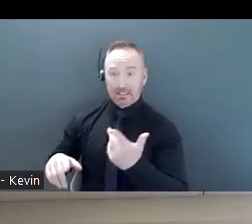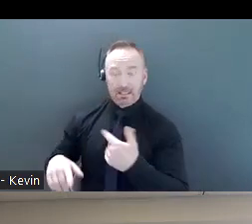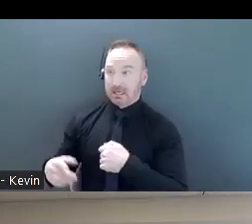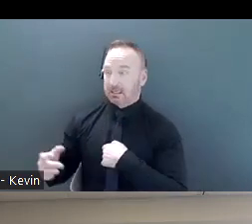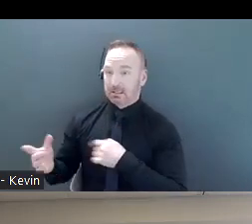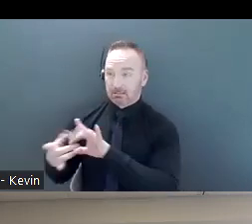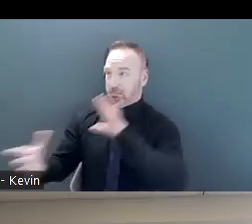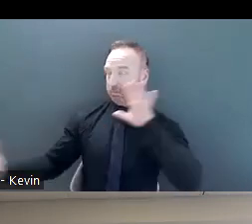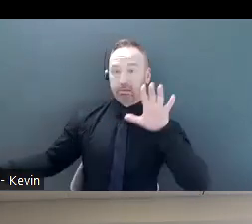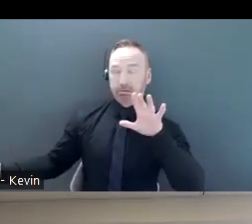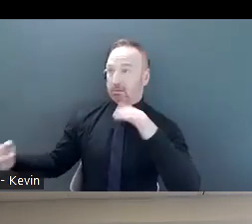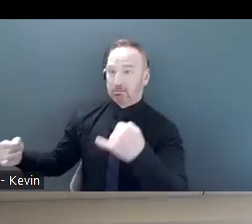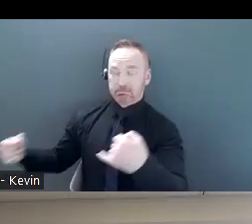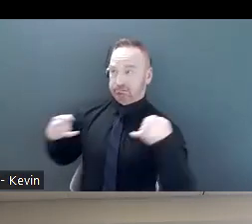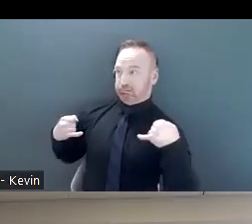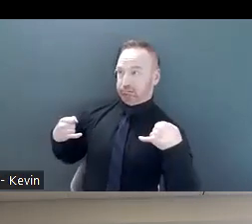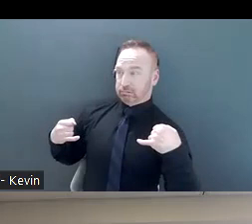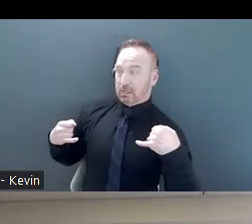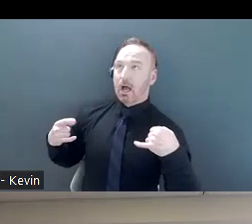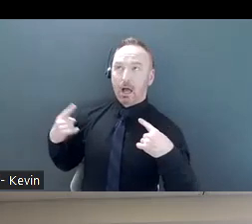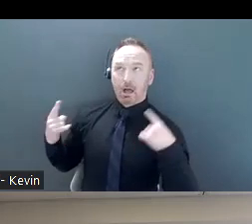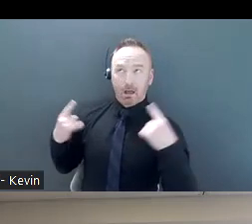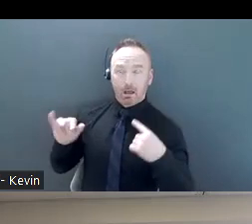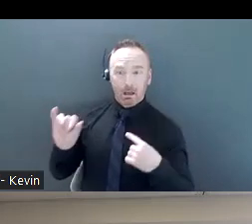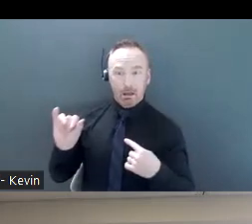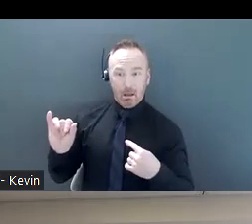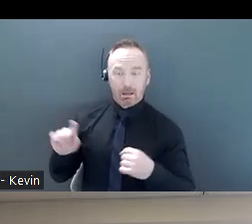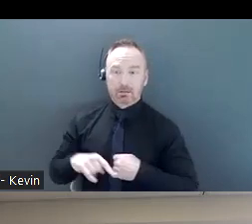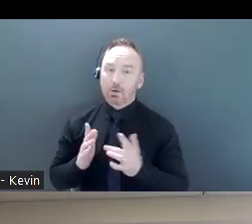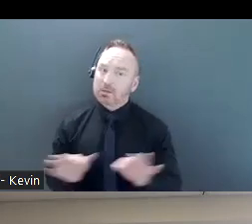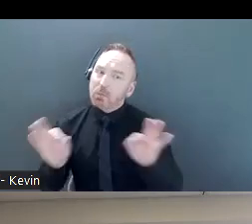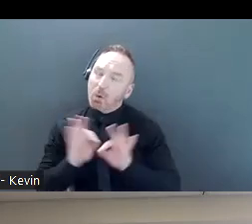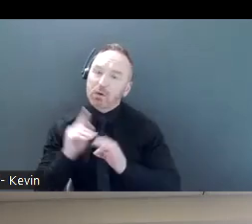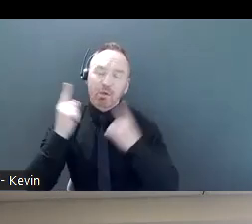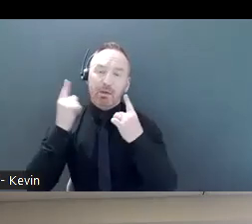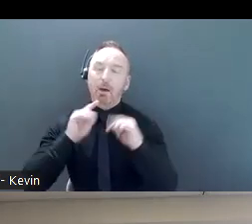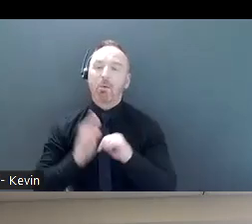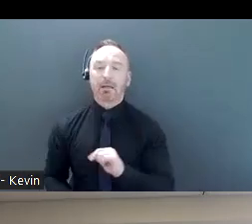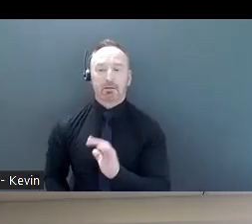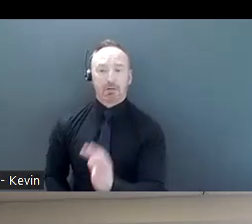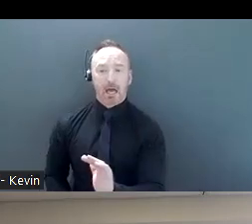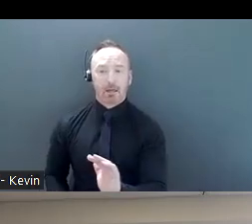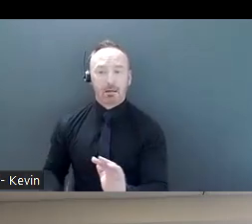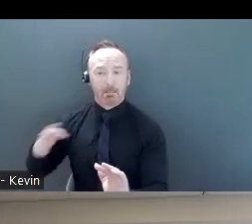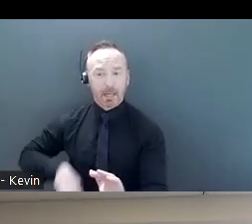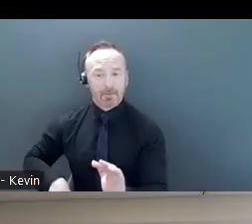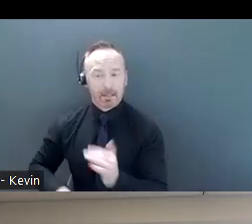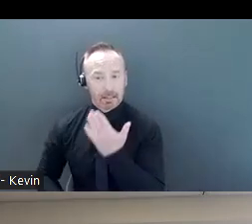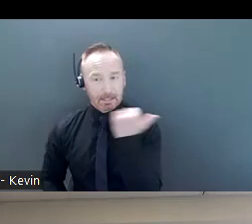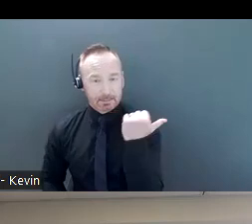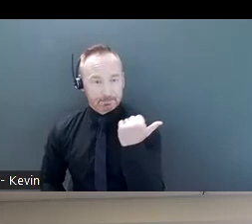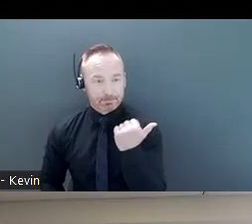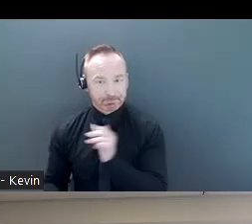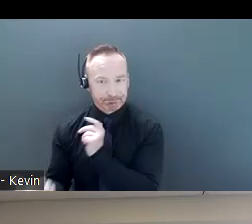parent, not what's best for the grandparent. And in fact, and this is what's really new, is in March